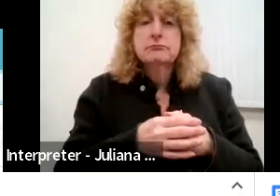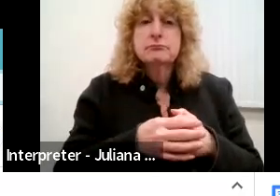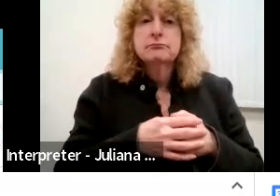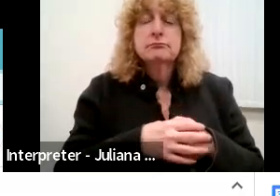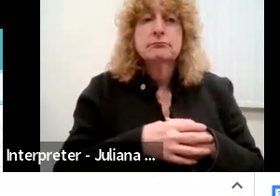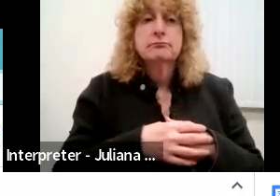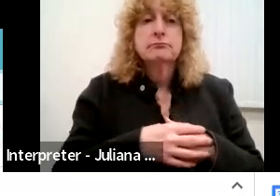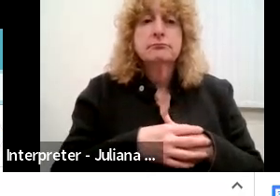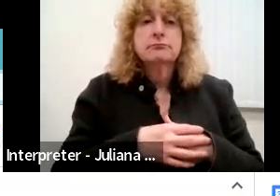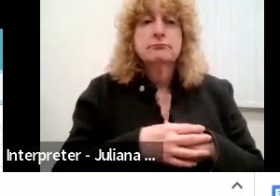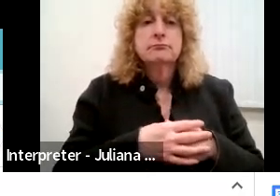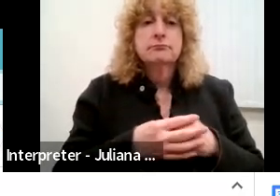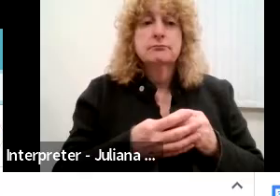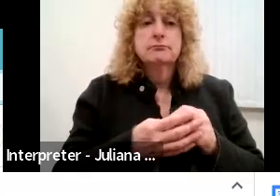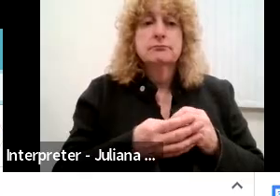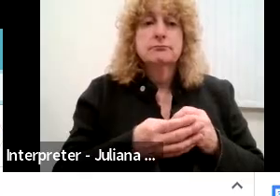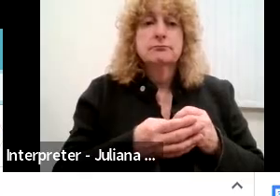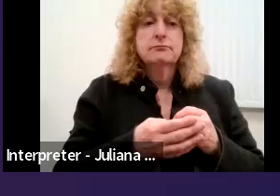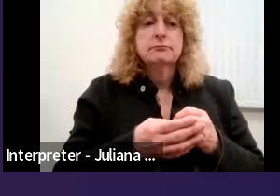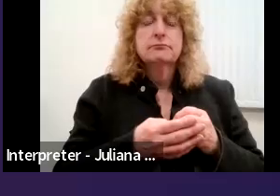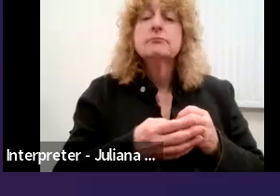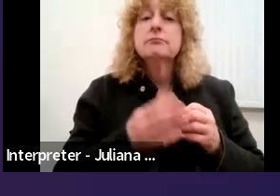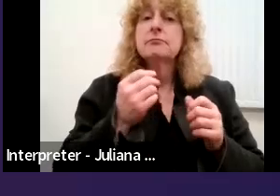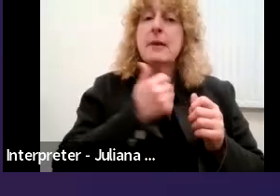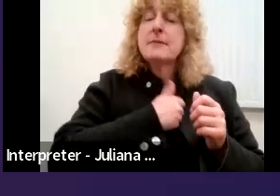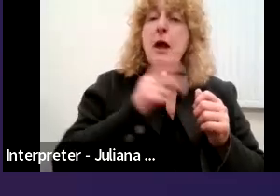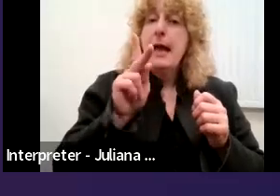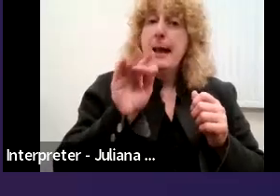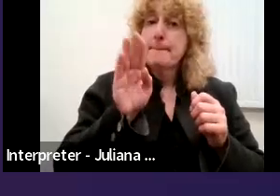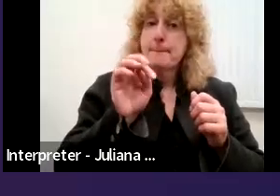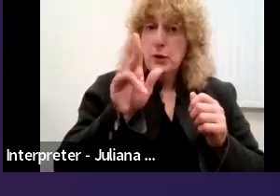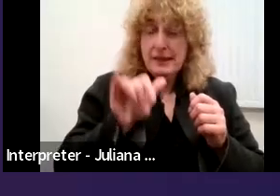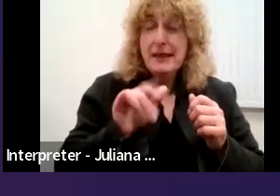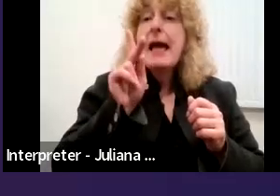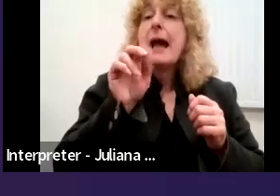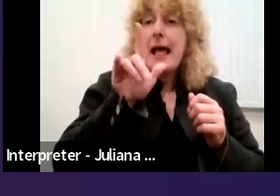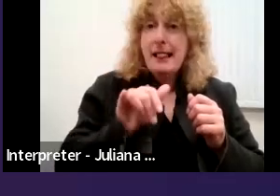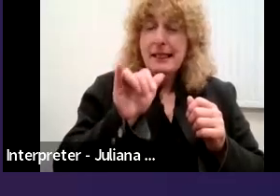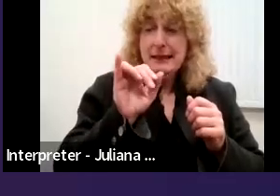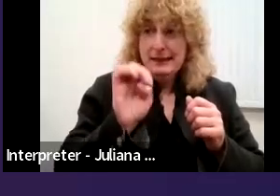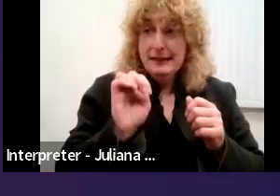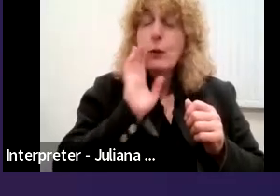Get back to slideshow. And I'm sorry, Kimberly, Kelly will be there tomorrow as well. I knew that. Thank you.